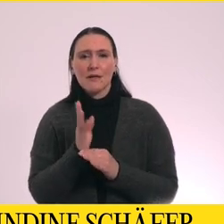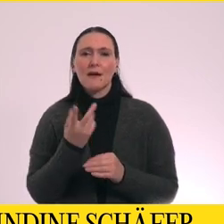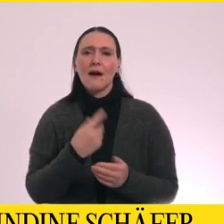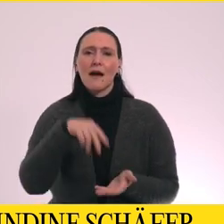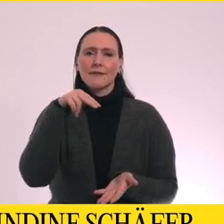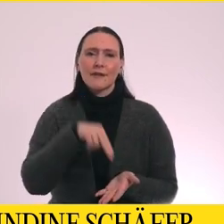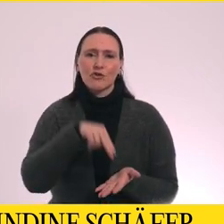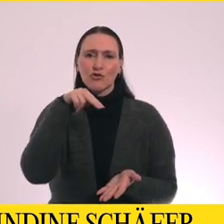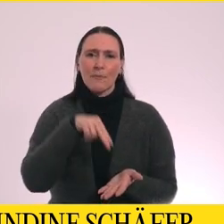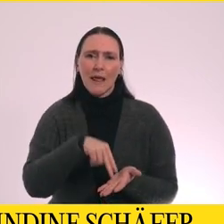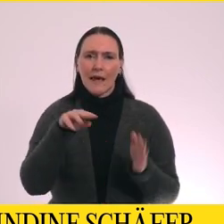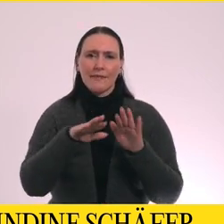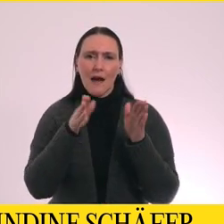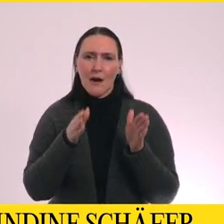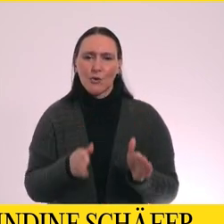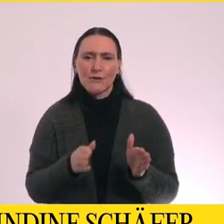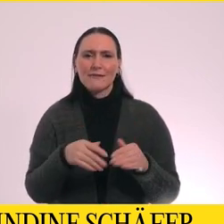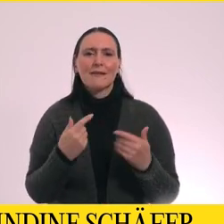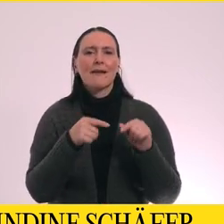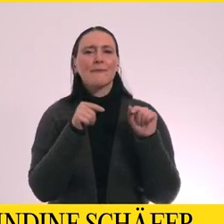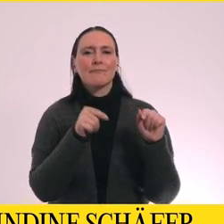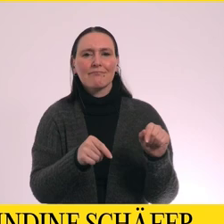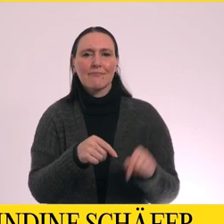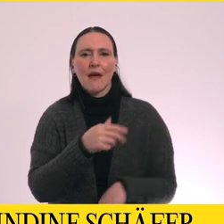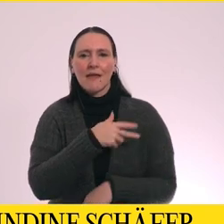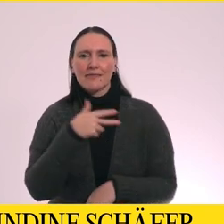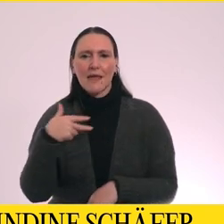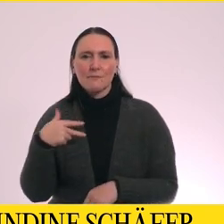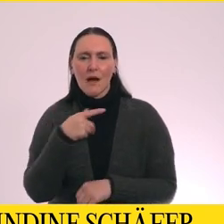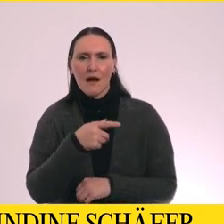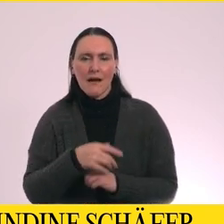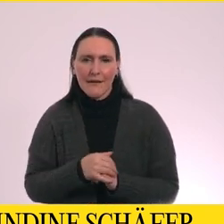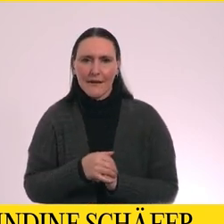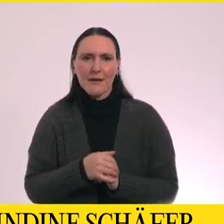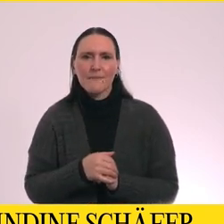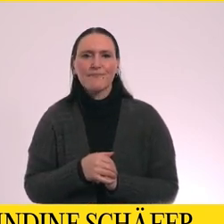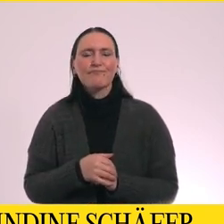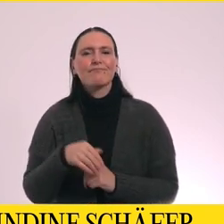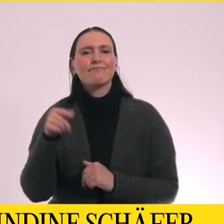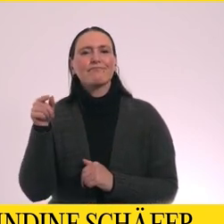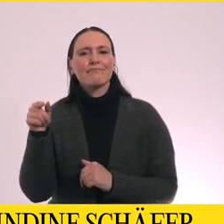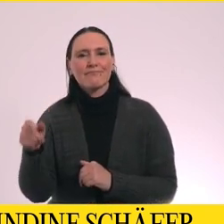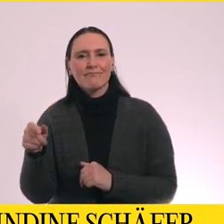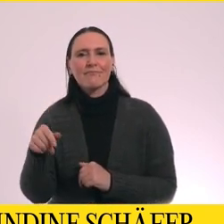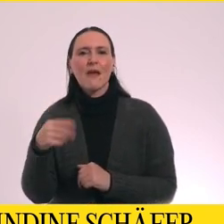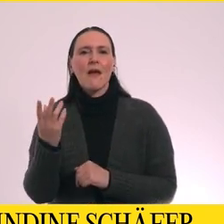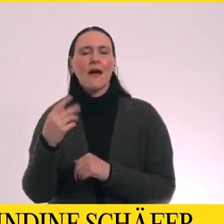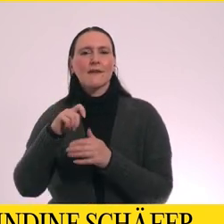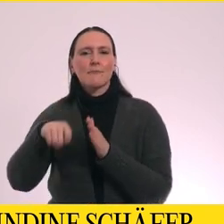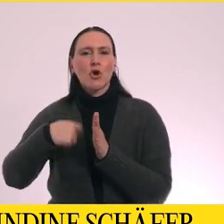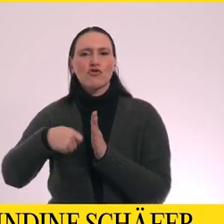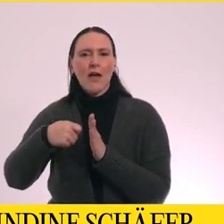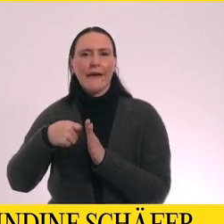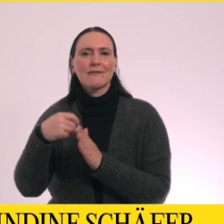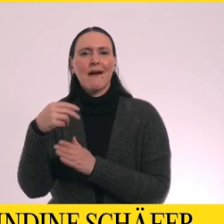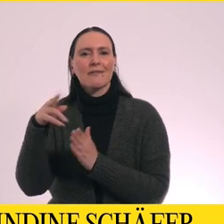Denmark and those from Project Artworks in the UK. And the purpose of these conversations is really